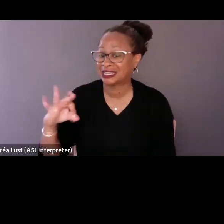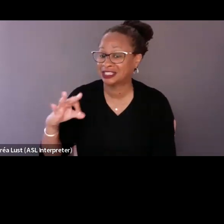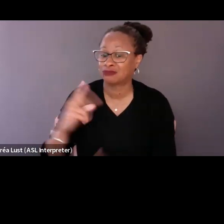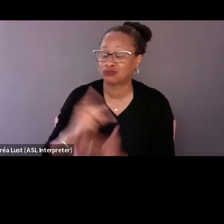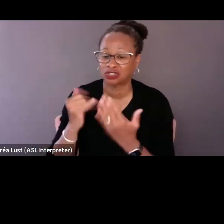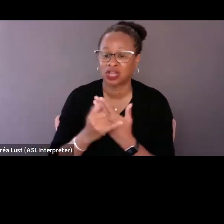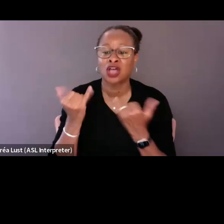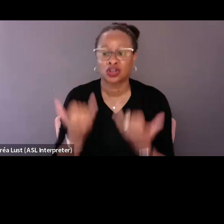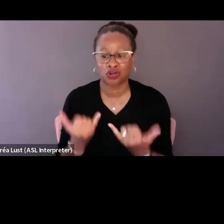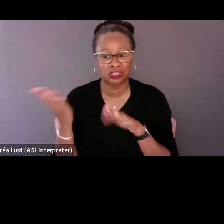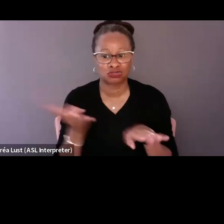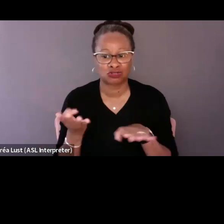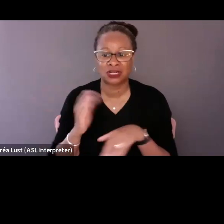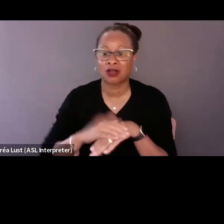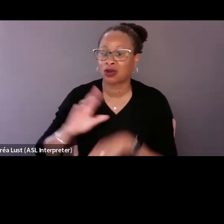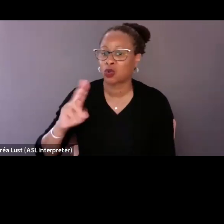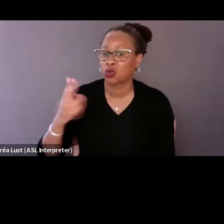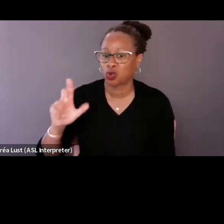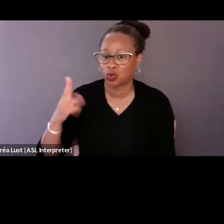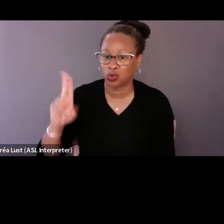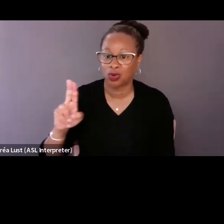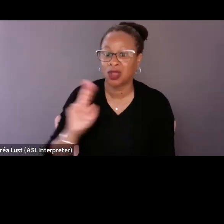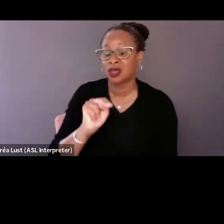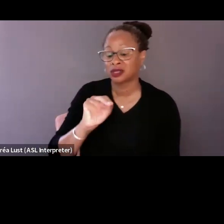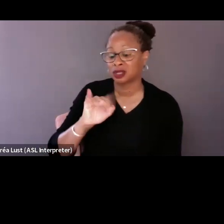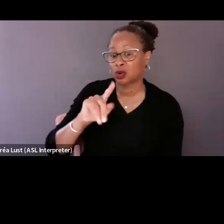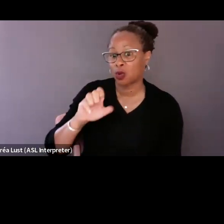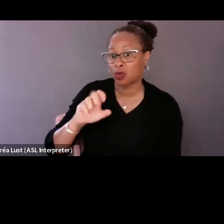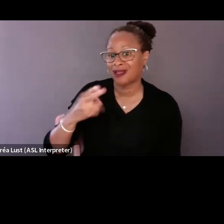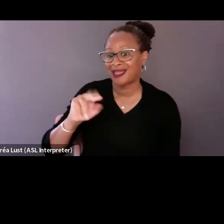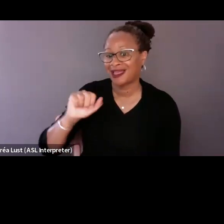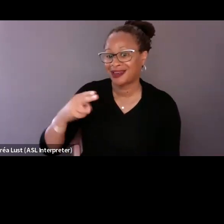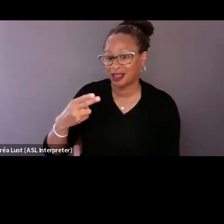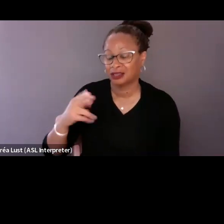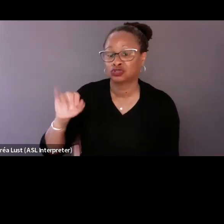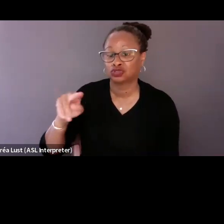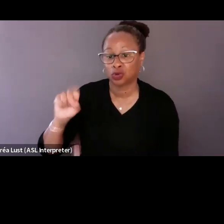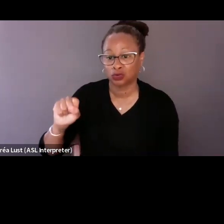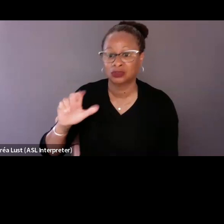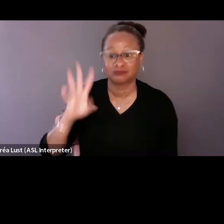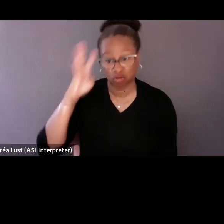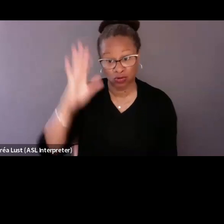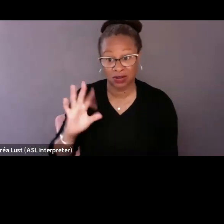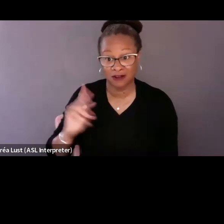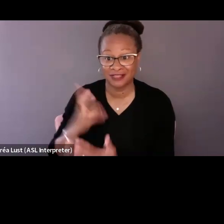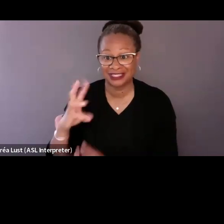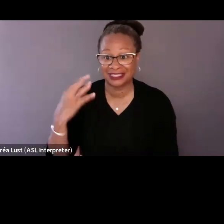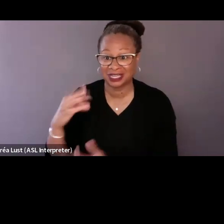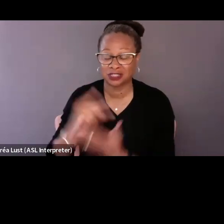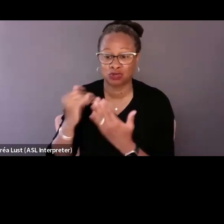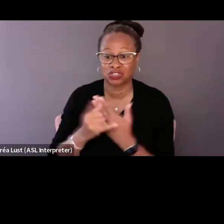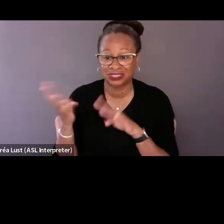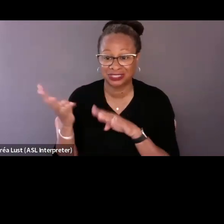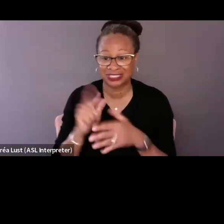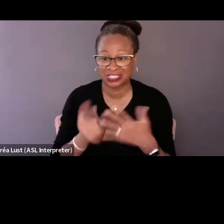currently streaming on Hulu. Nikole-Hannah Jones, creator of the 1619 project series and